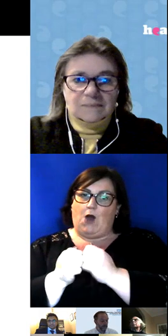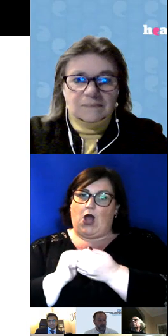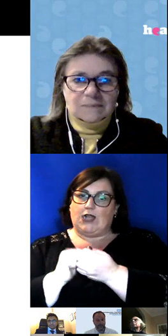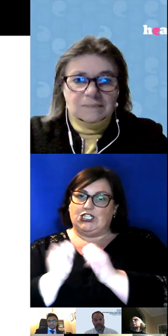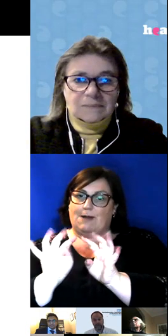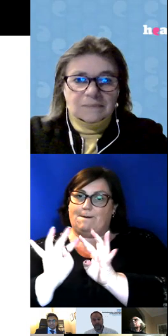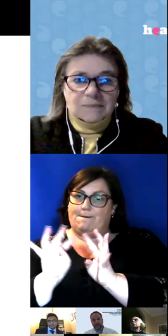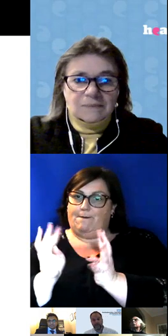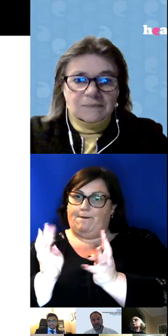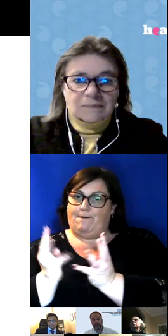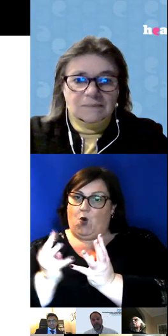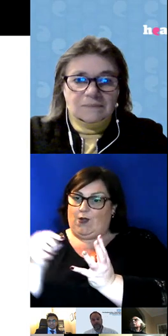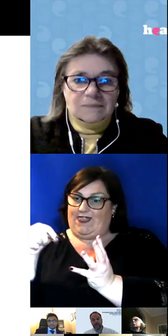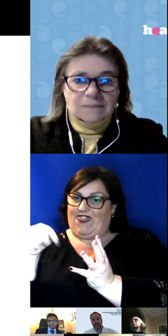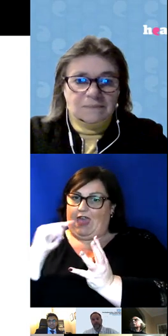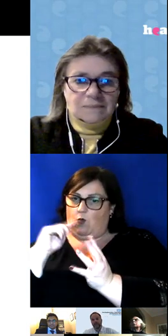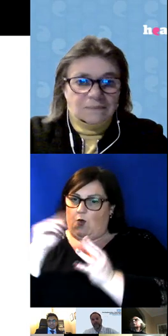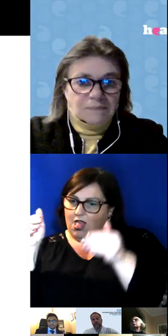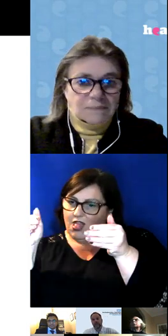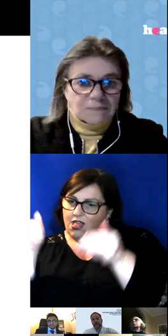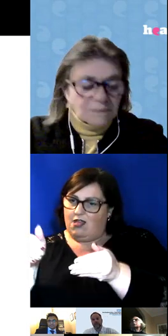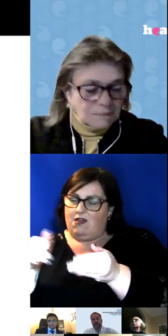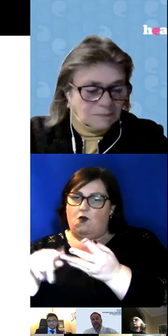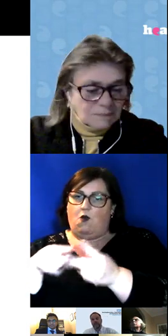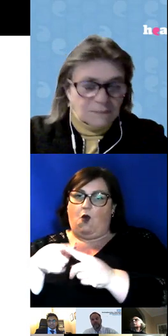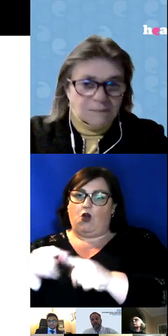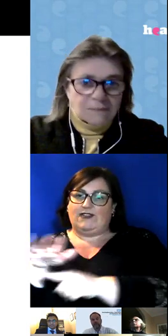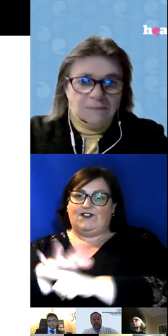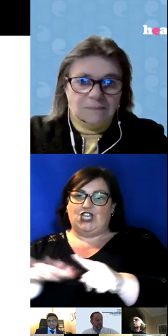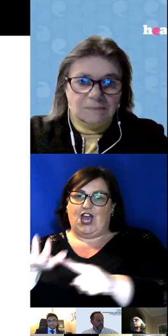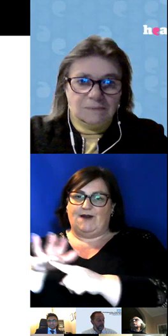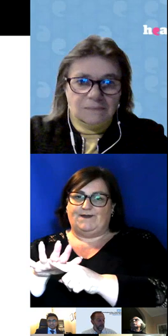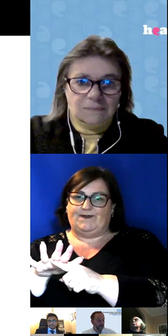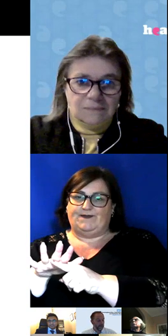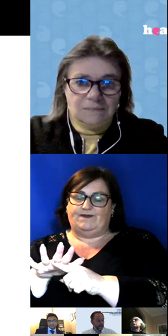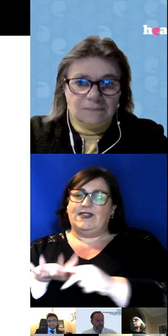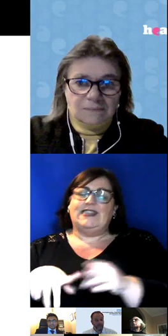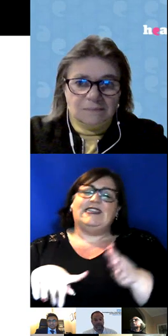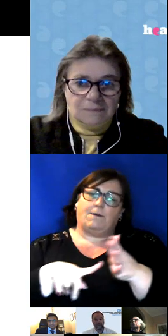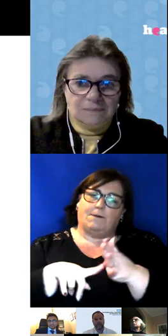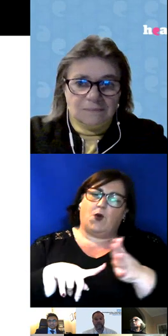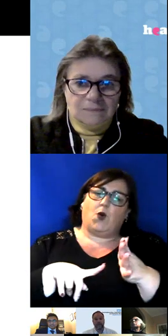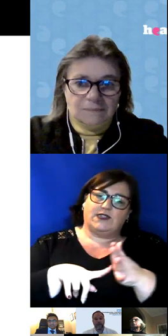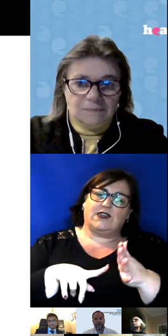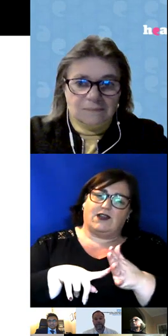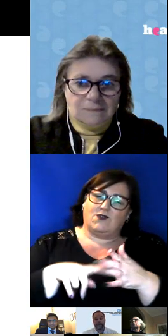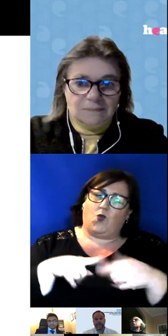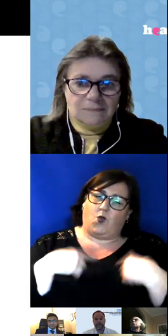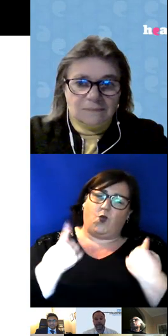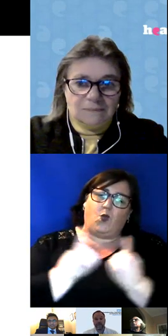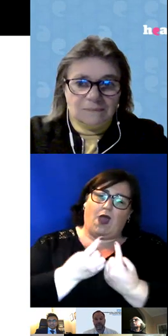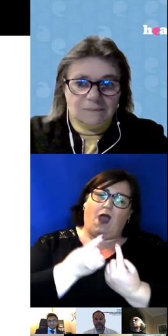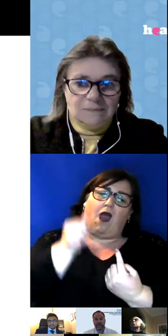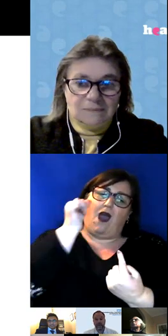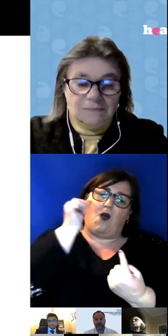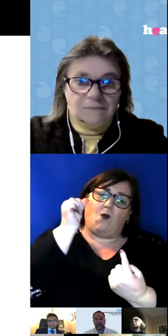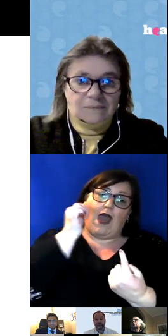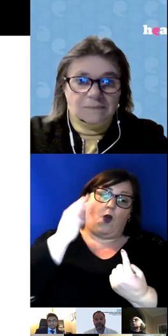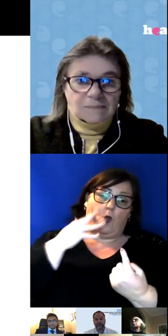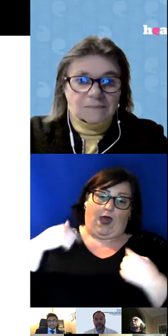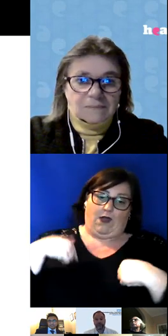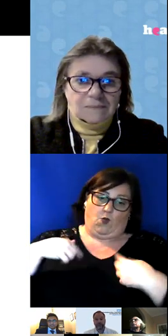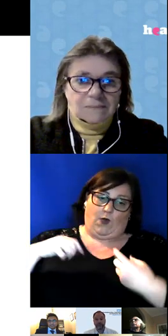Oxfordshire. And it's really important that we recognise that, you know, when it comes to actually delivering care and